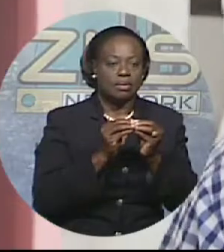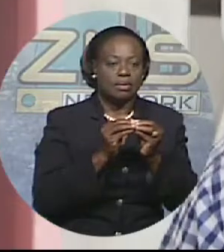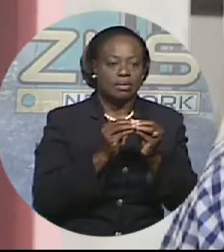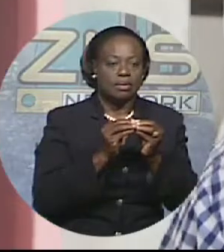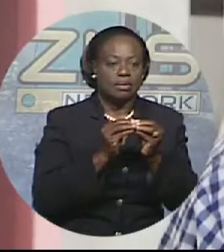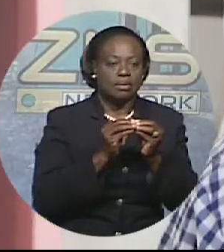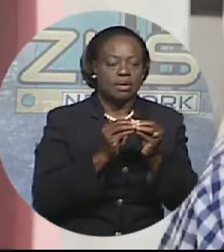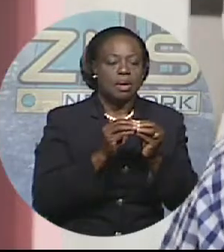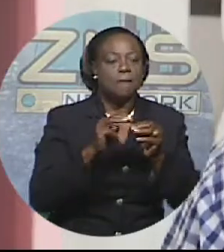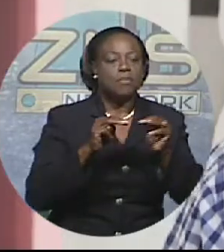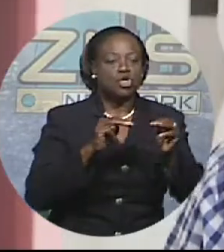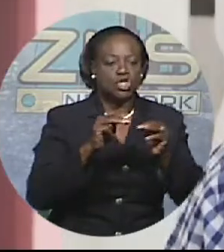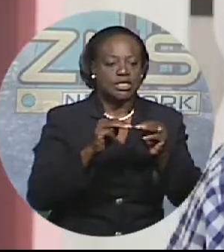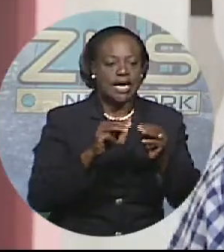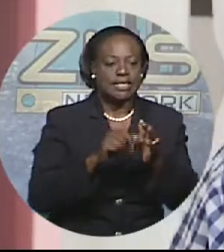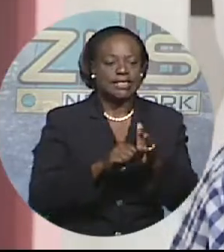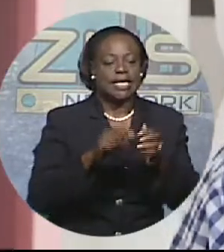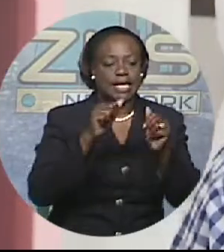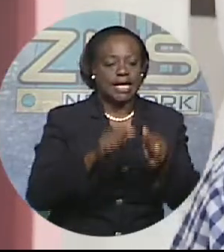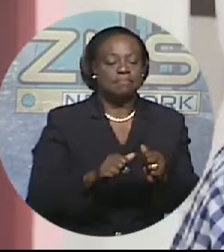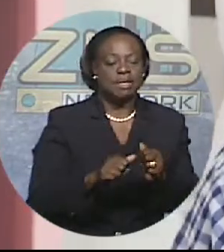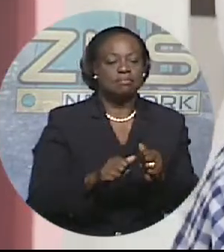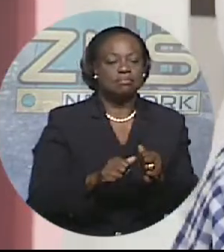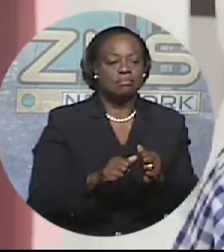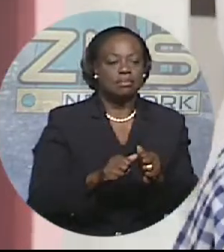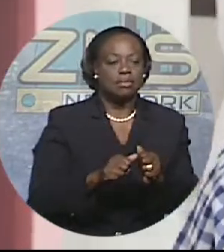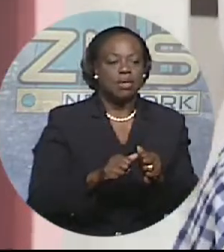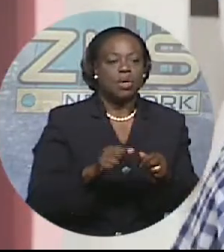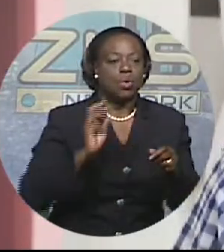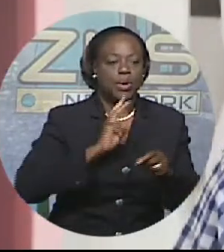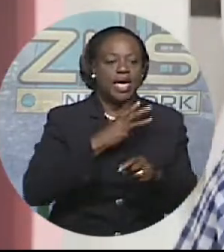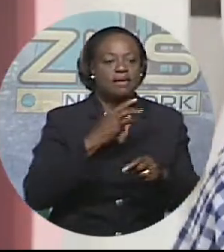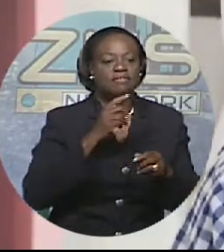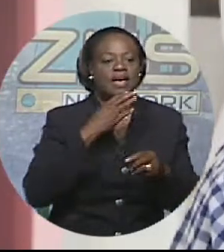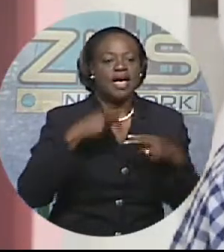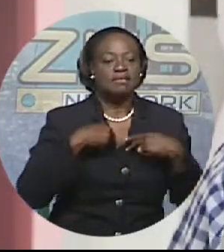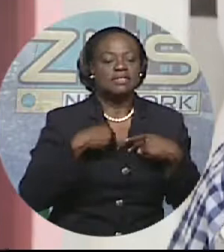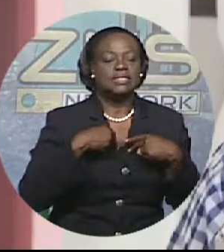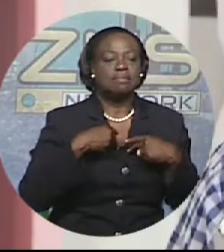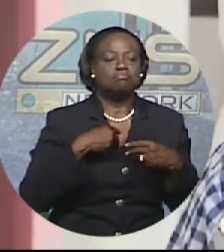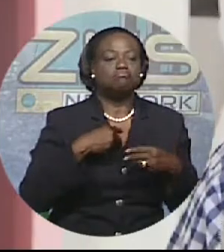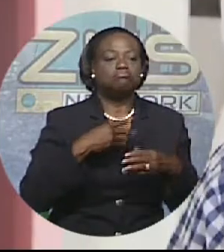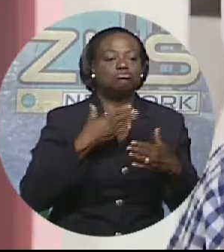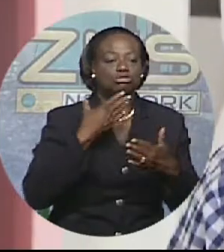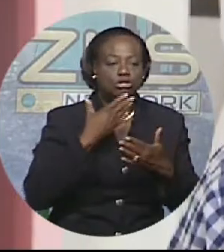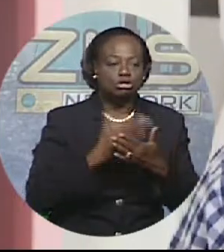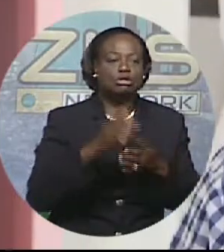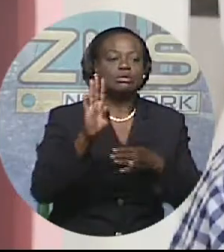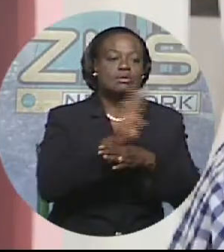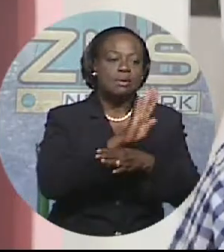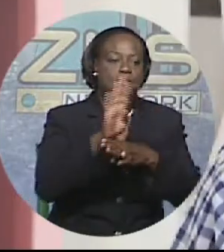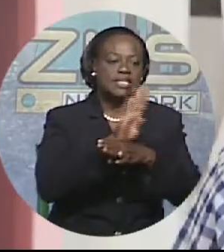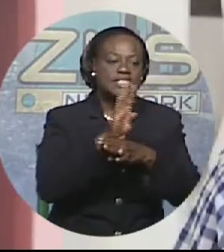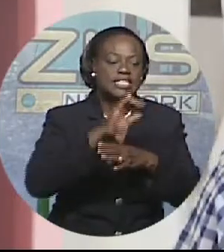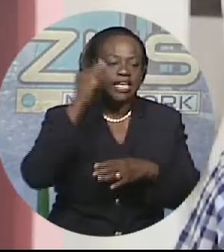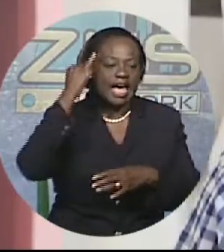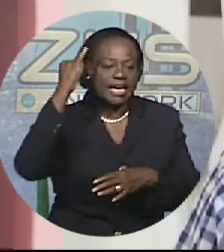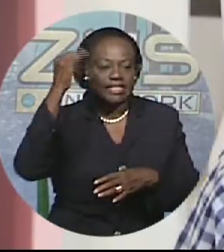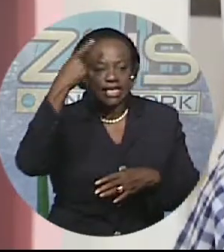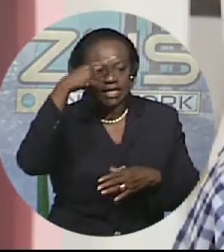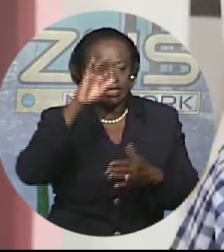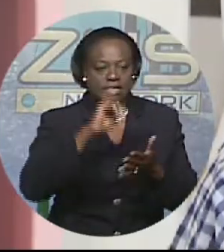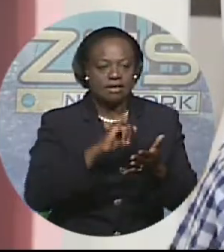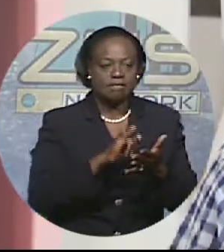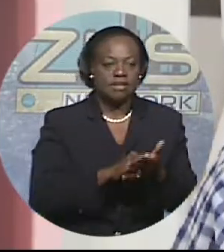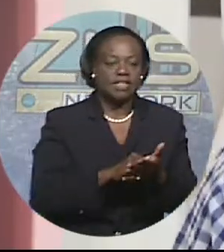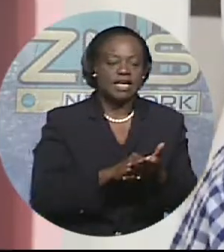merchandising could be beefed up, and we have some clever ideas for that. So the young entrepreneurs, the creative artists, people in